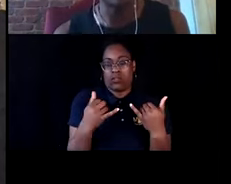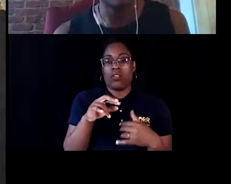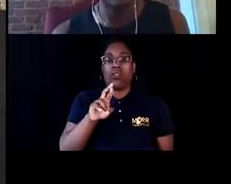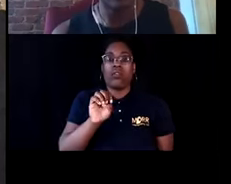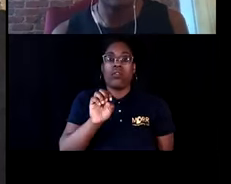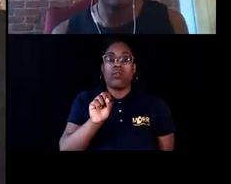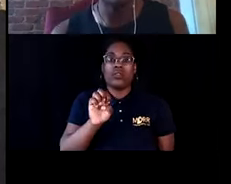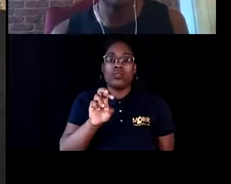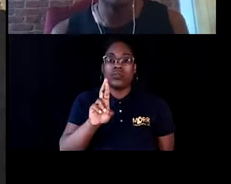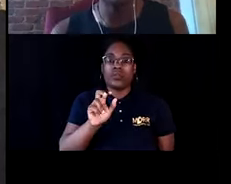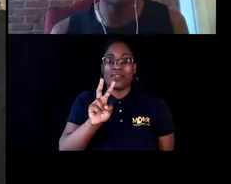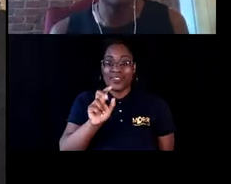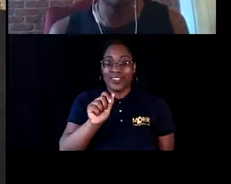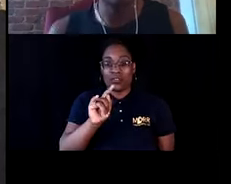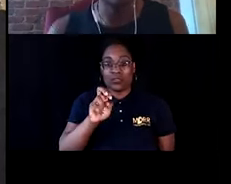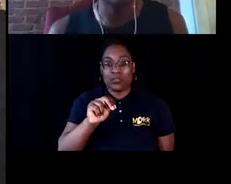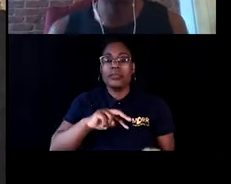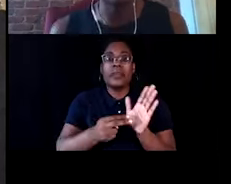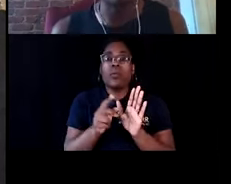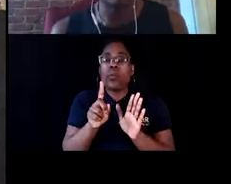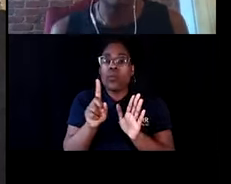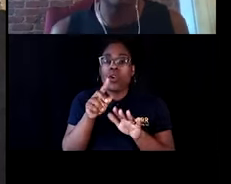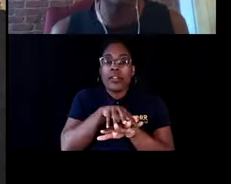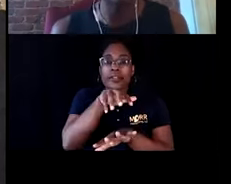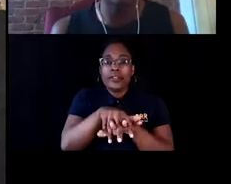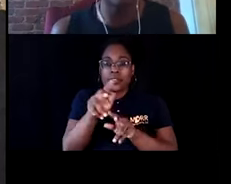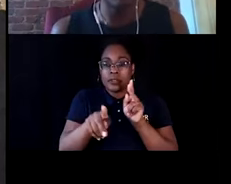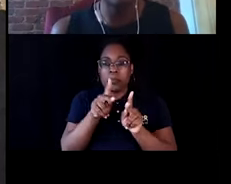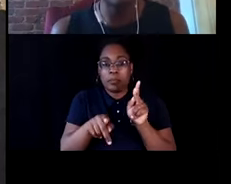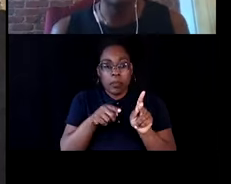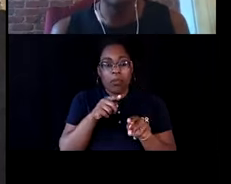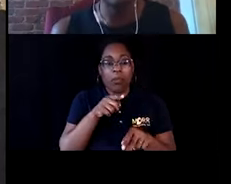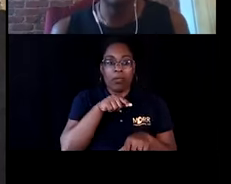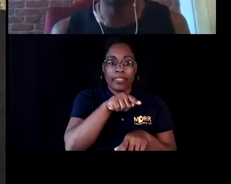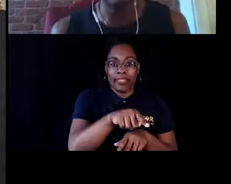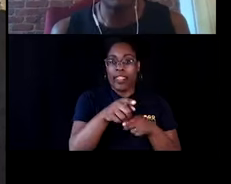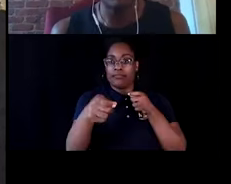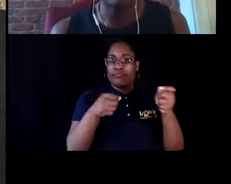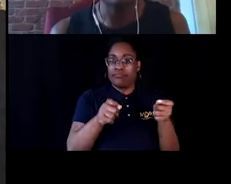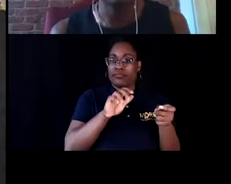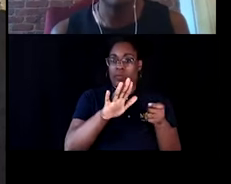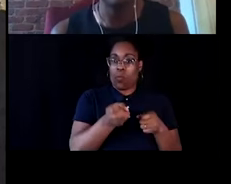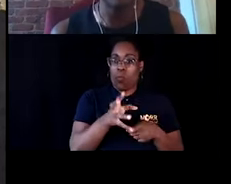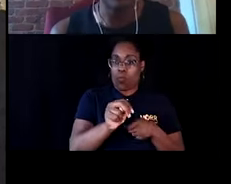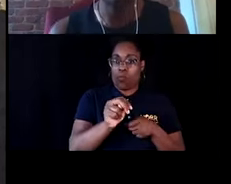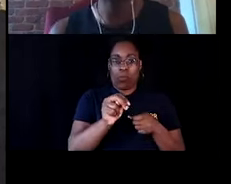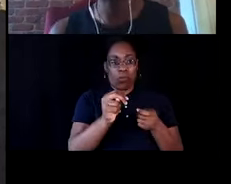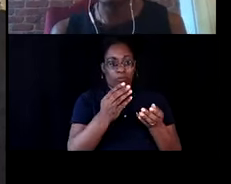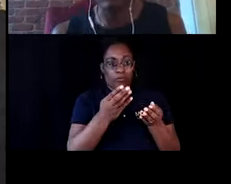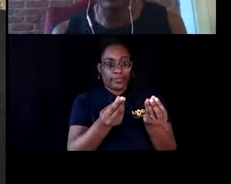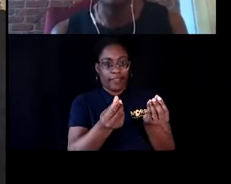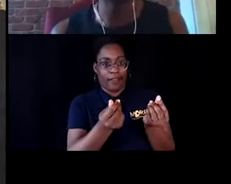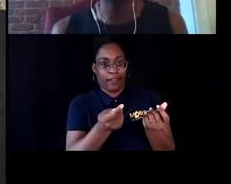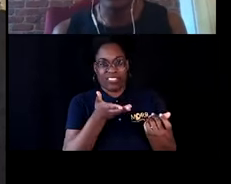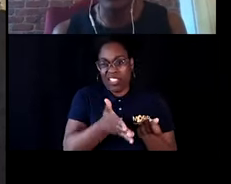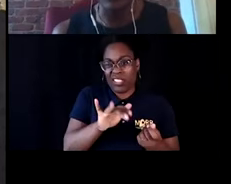the current land in which indigenous people are sovereign over their own affairs. And then we have the rest